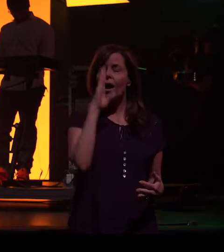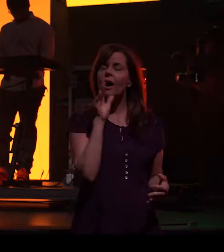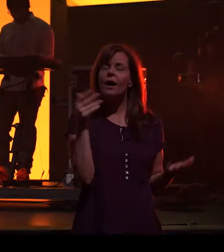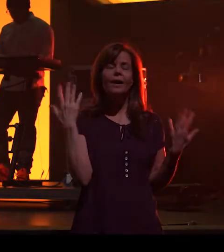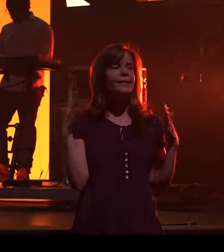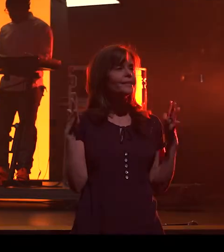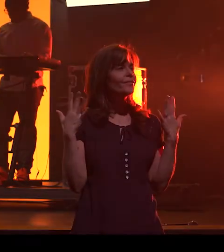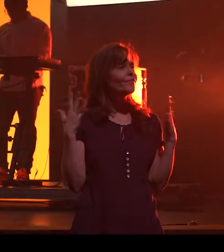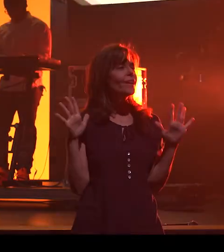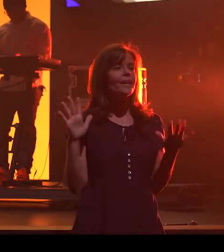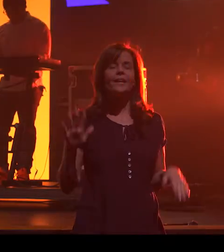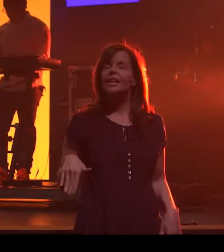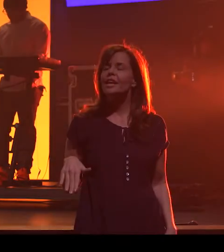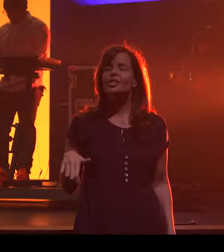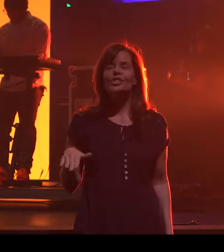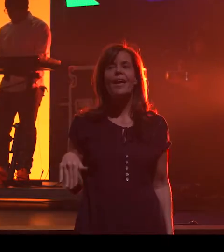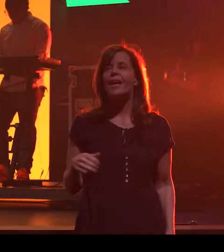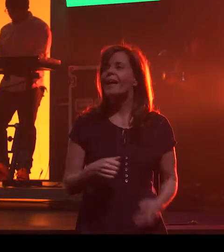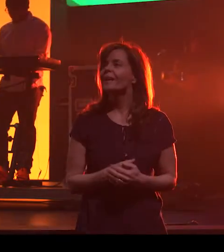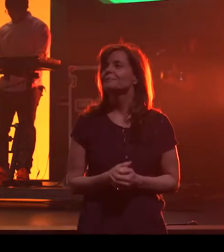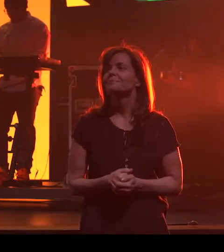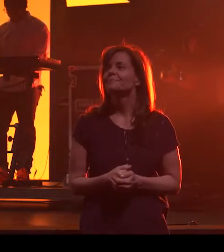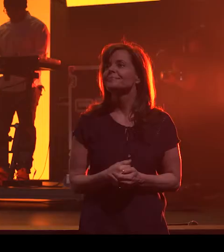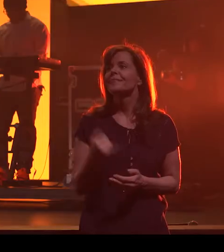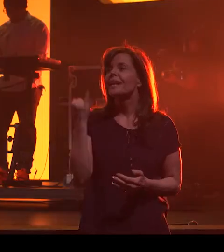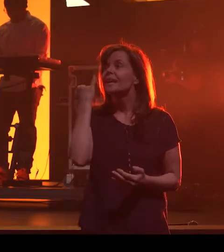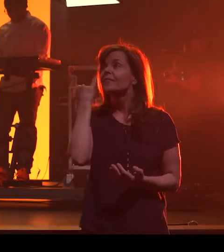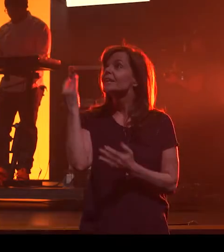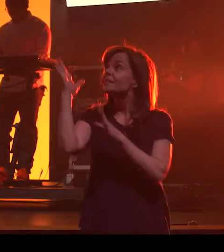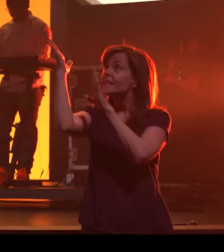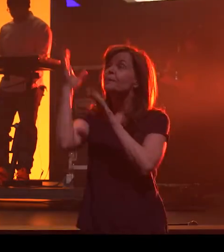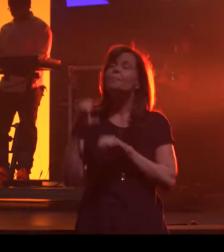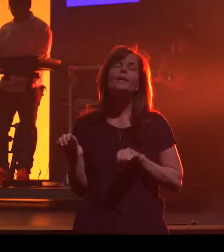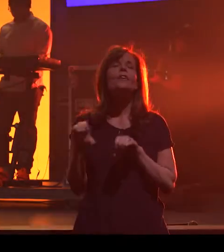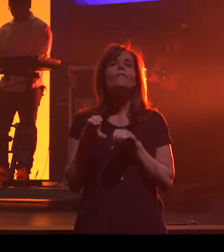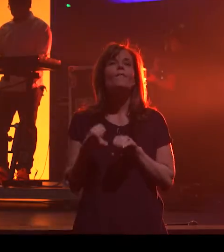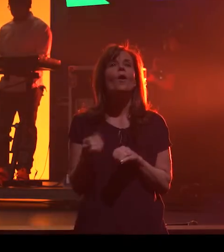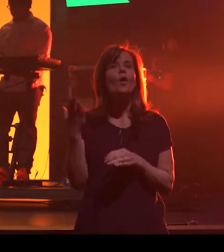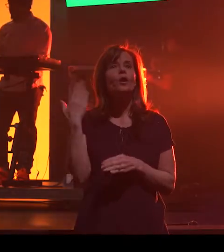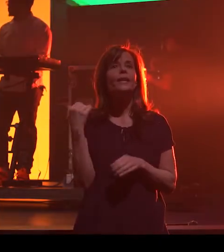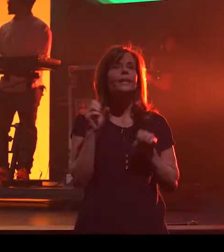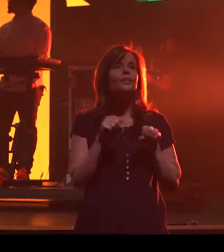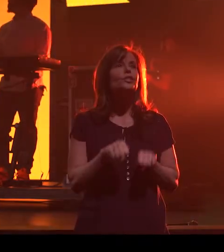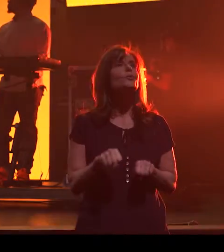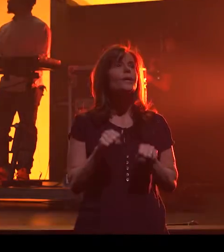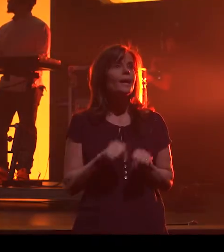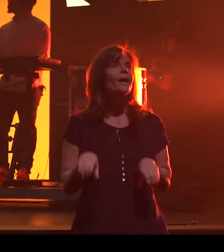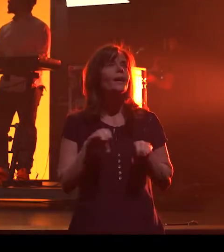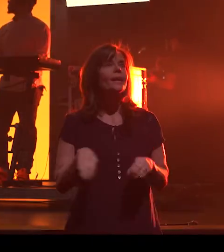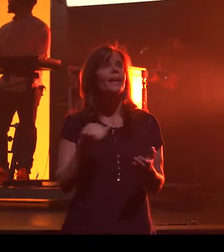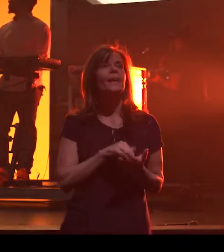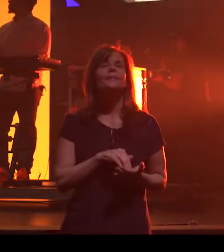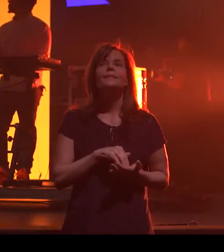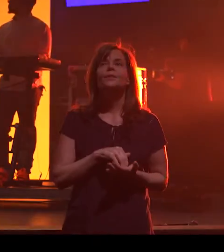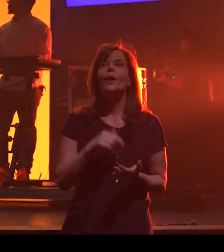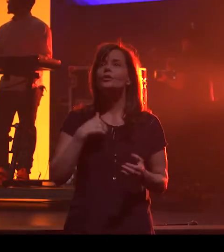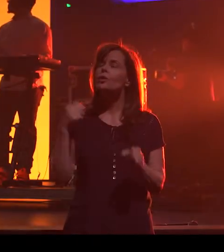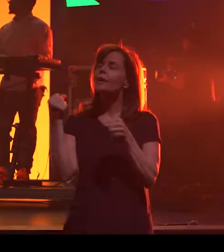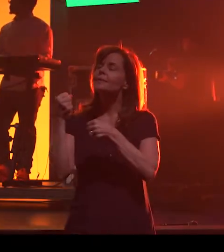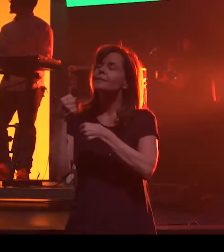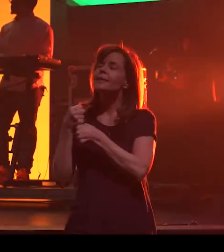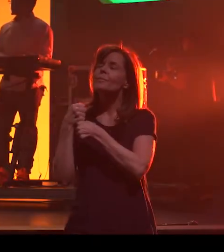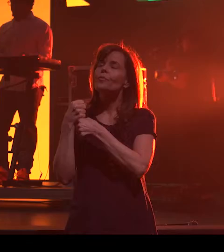My God is a finisher. If he did it before, he could do it again. So